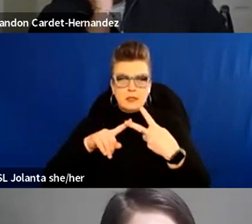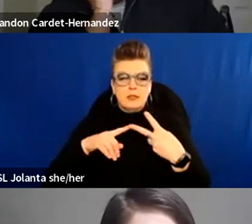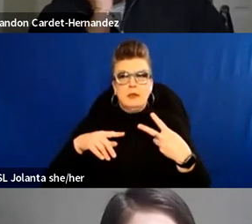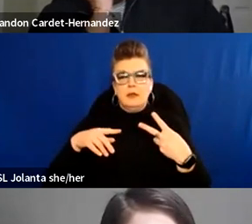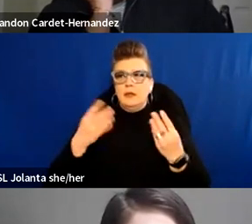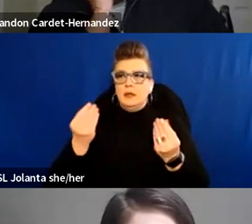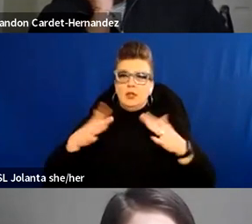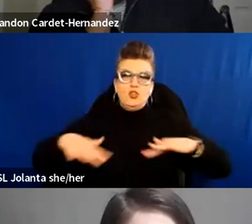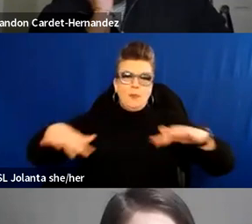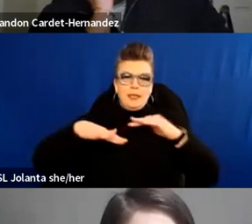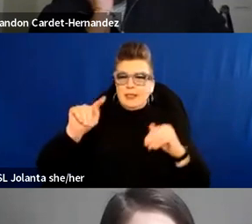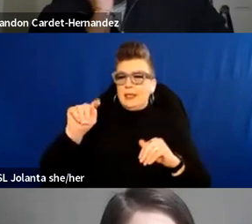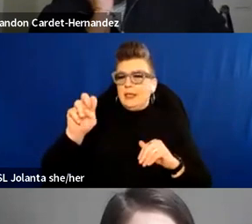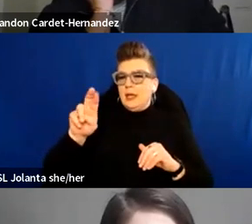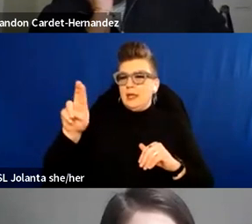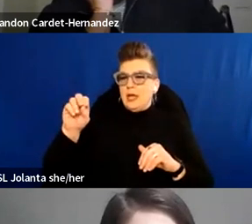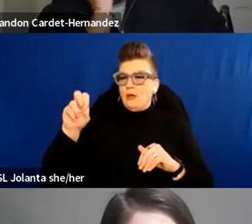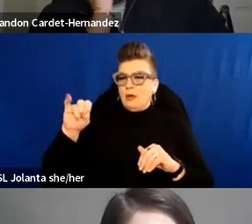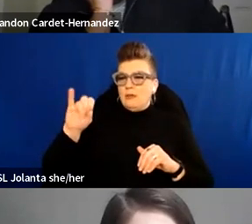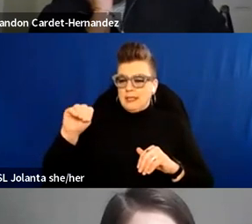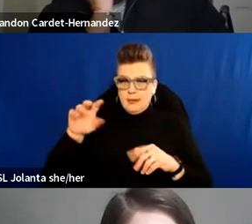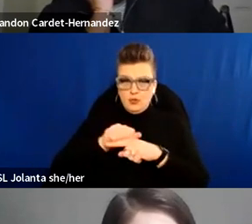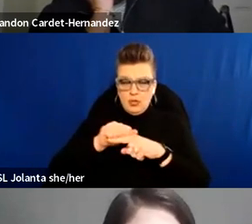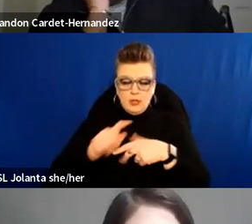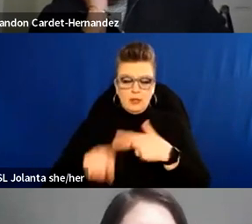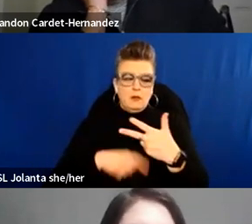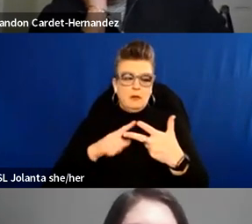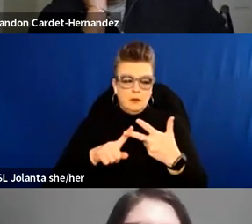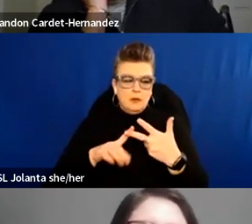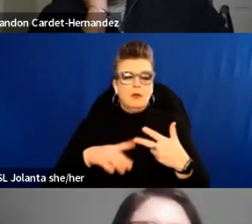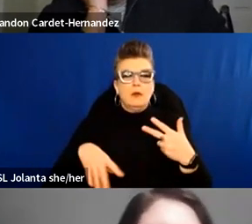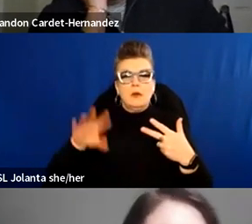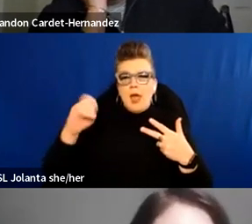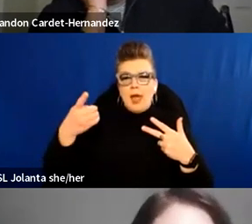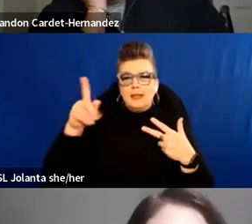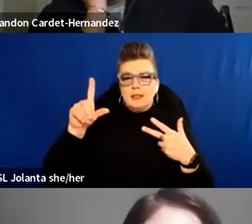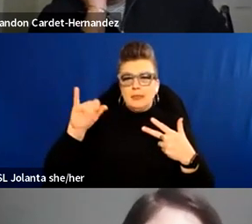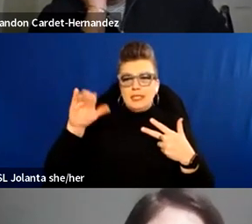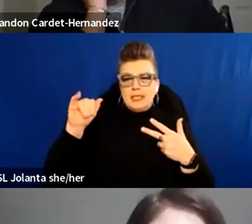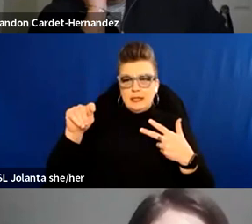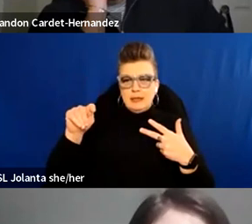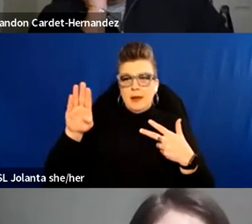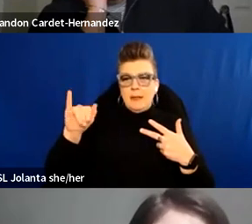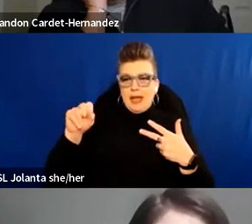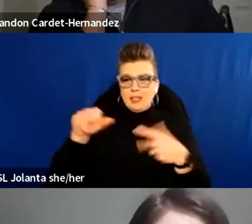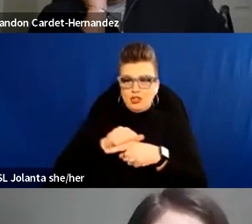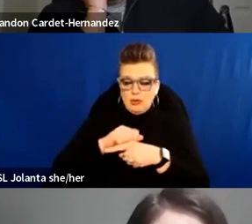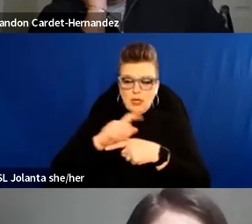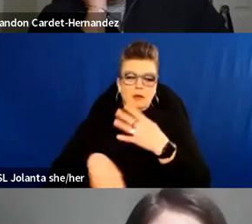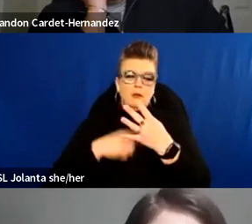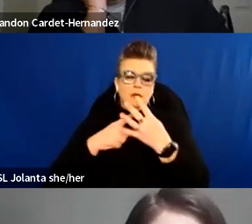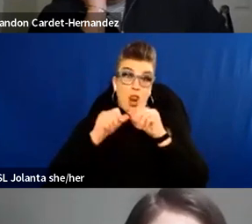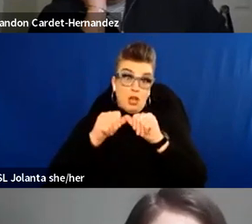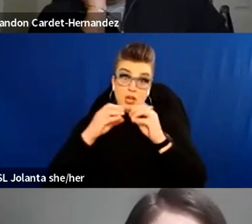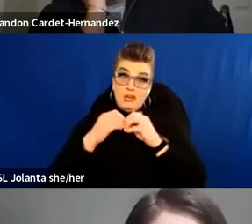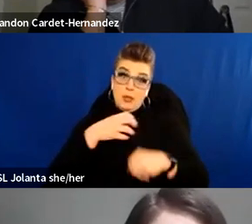response all of them have had explicit bias training all of them have had longevity in law enforcement which helps deal with